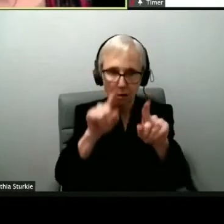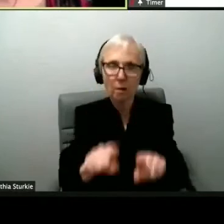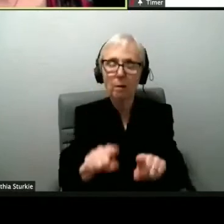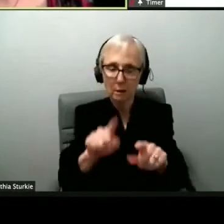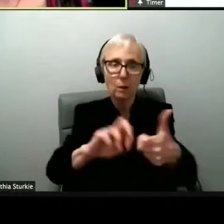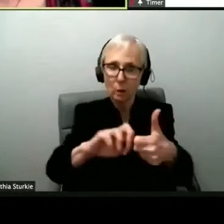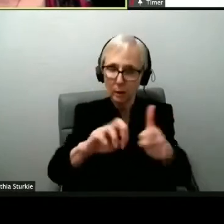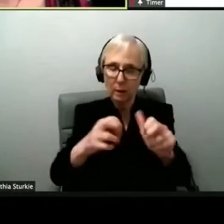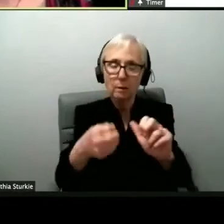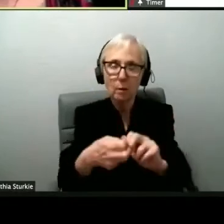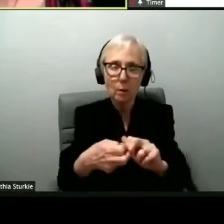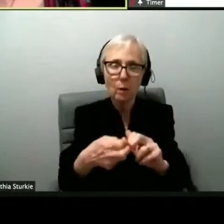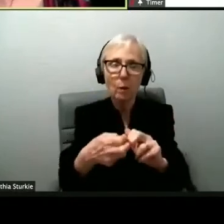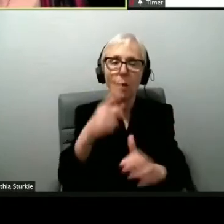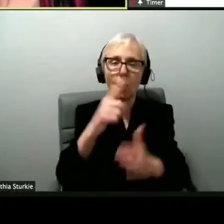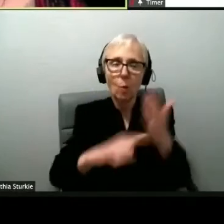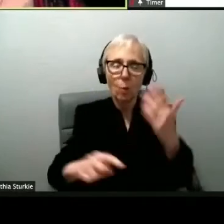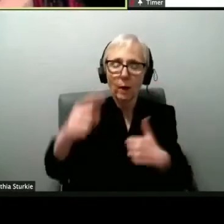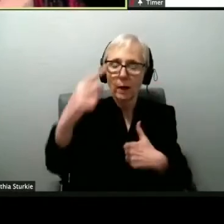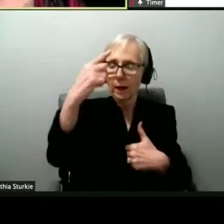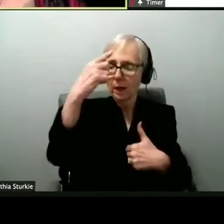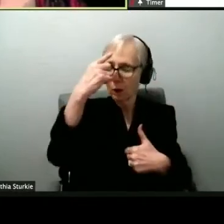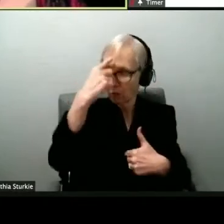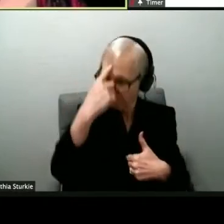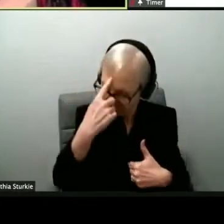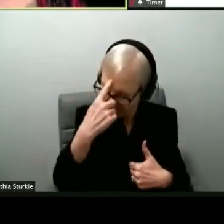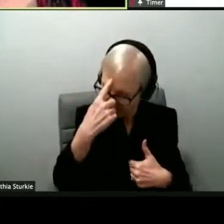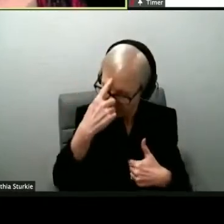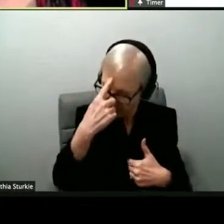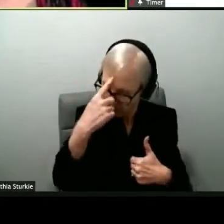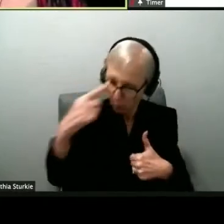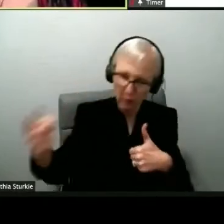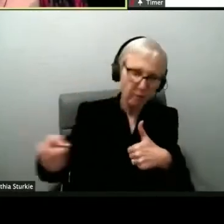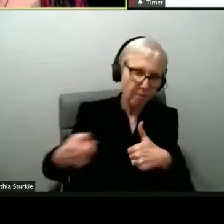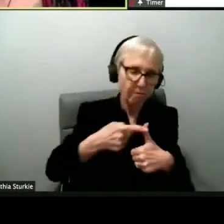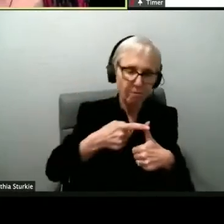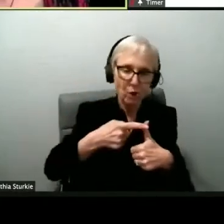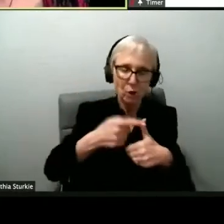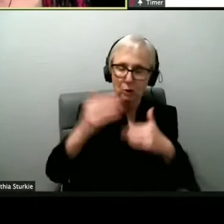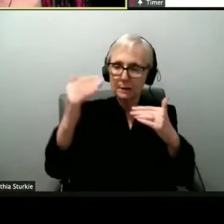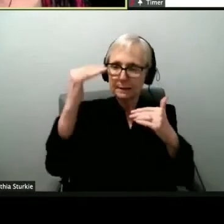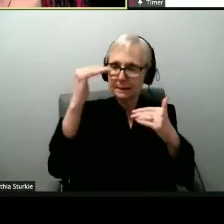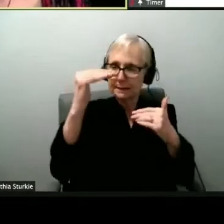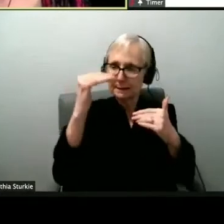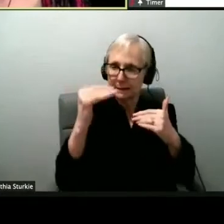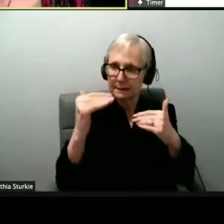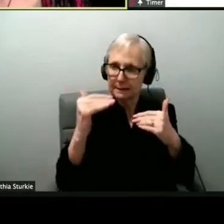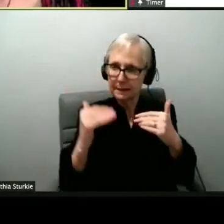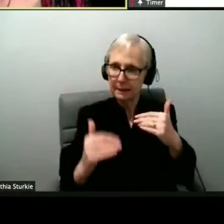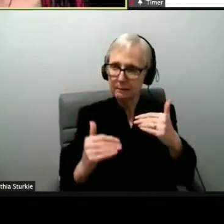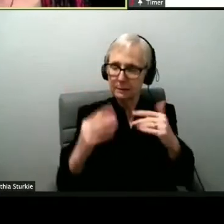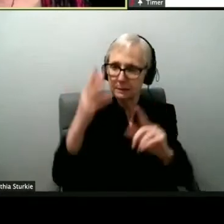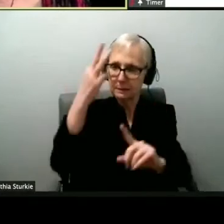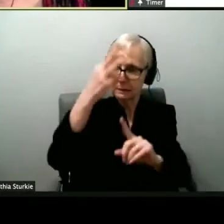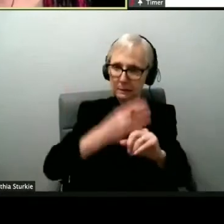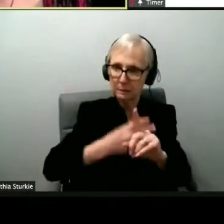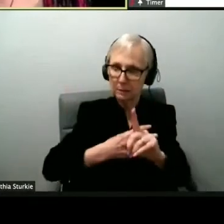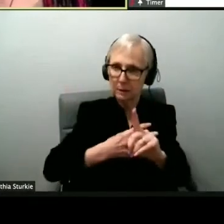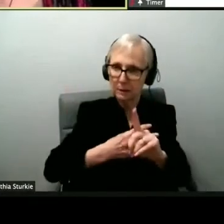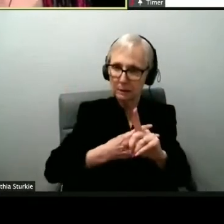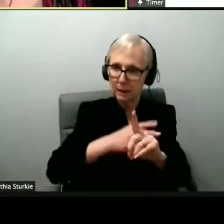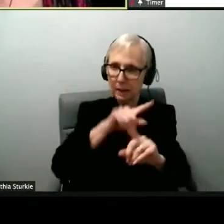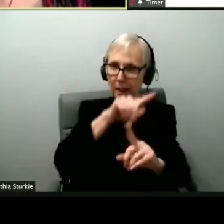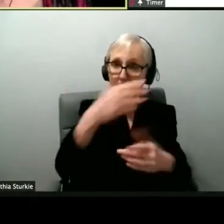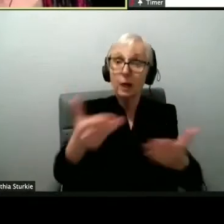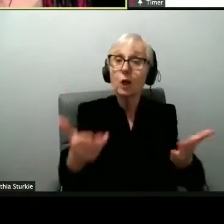a problem, but what have you thought about what you would do? What are your first steps in your first 6 months of office? And here's